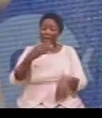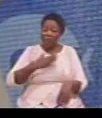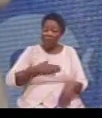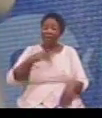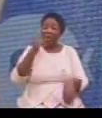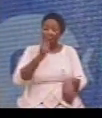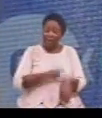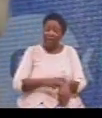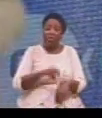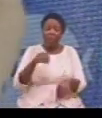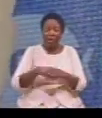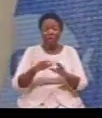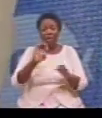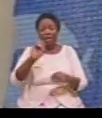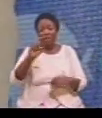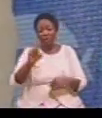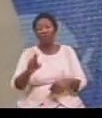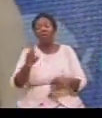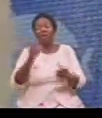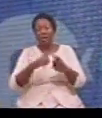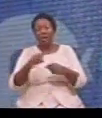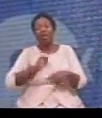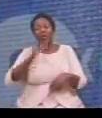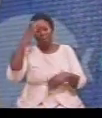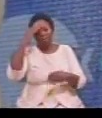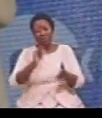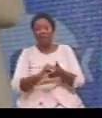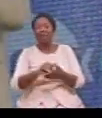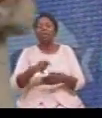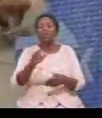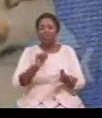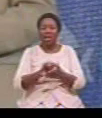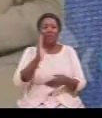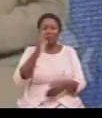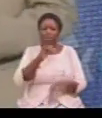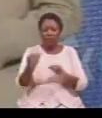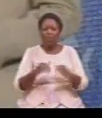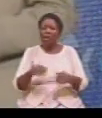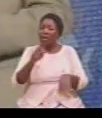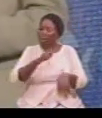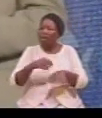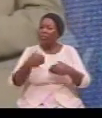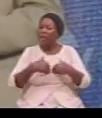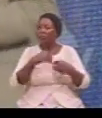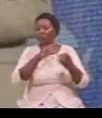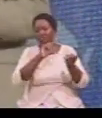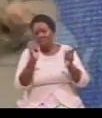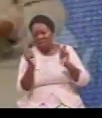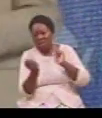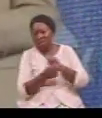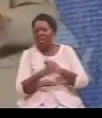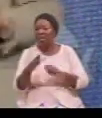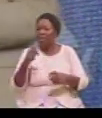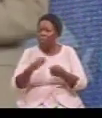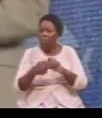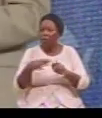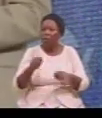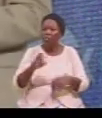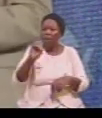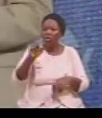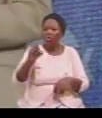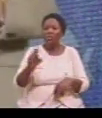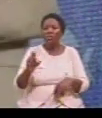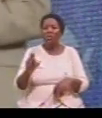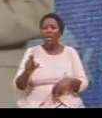time in Exodus, I will know that will be done. Times have changed. The problems of